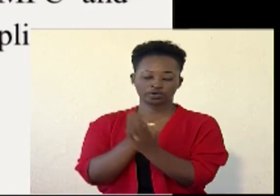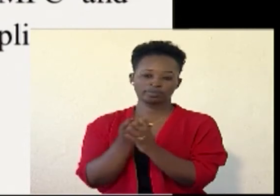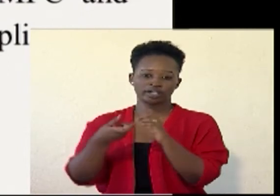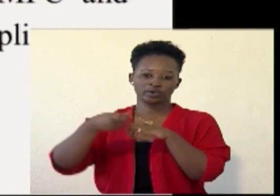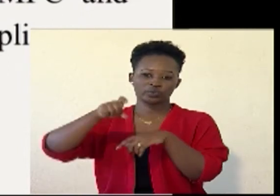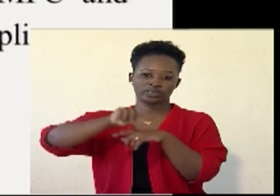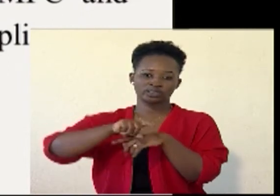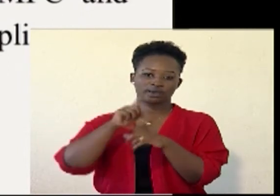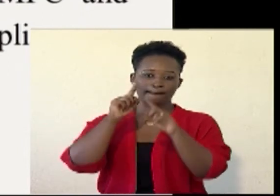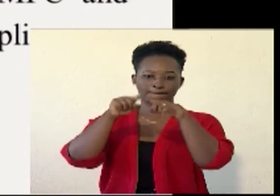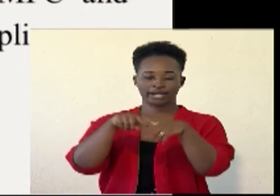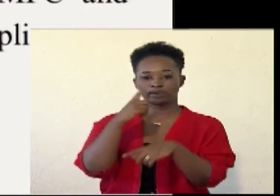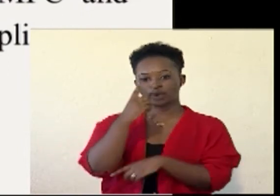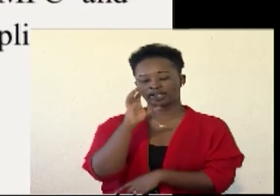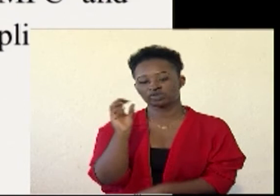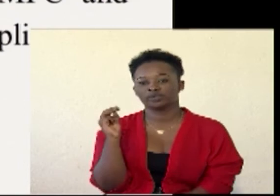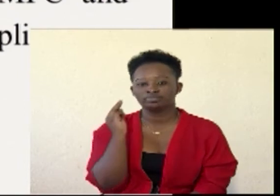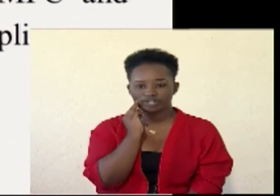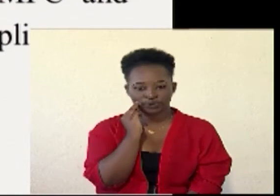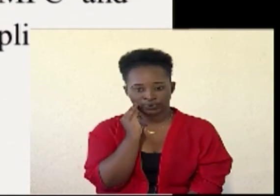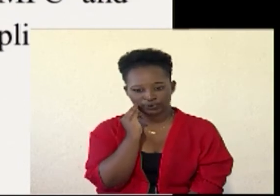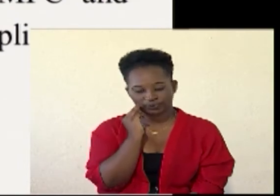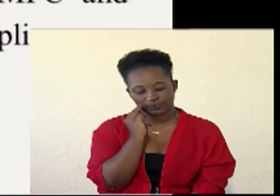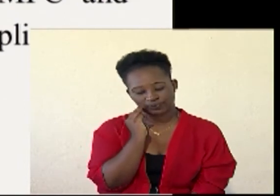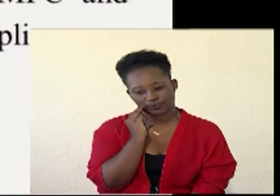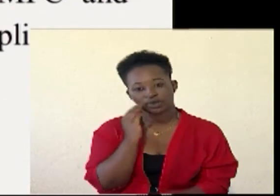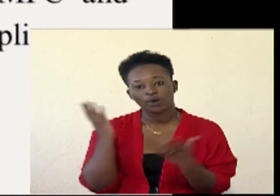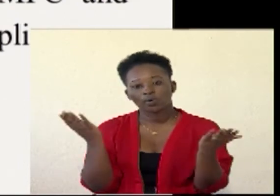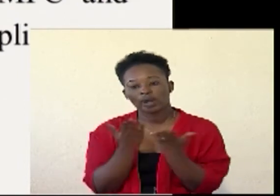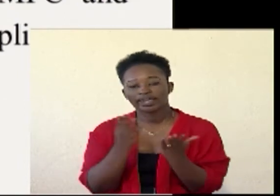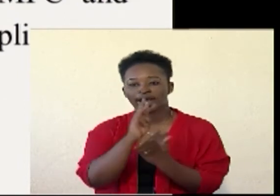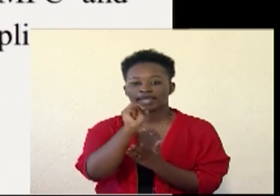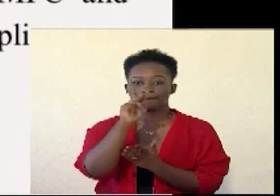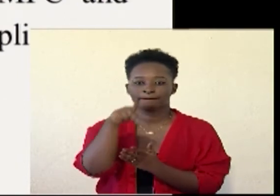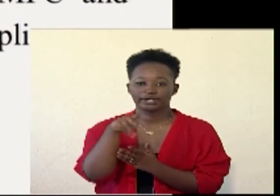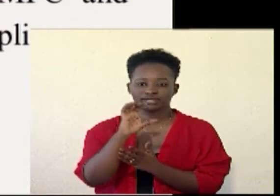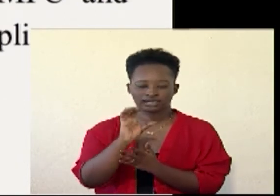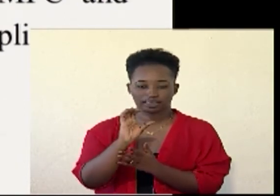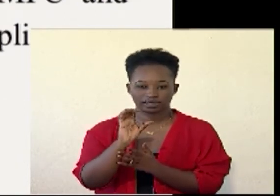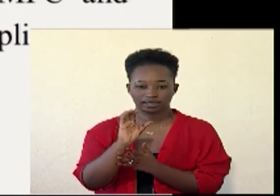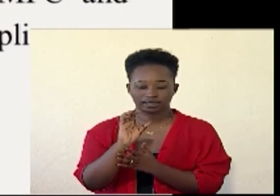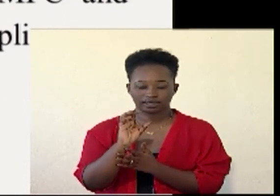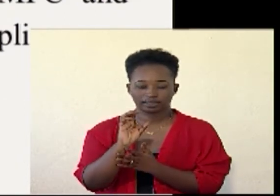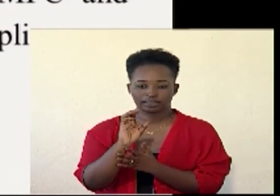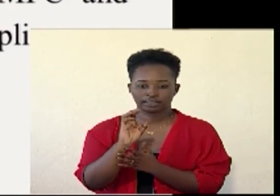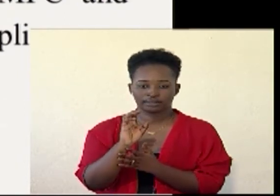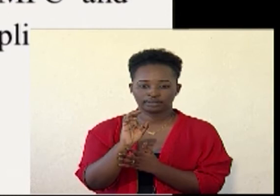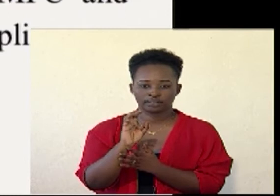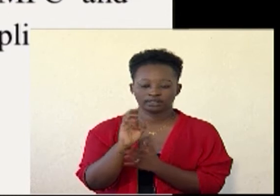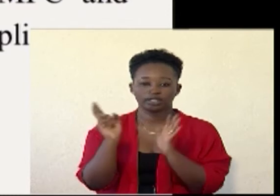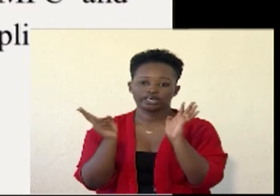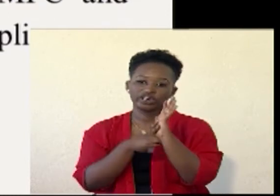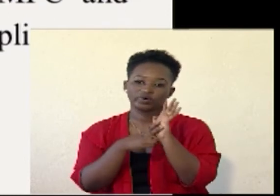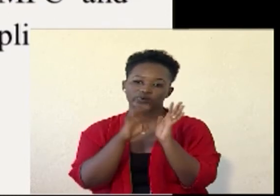is increased by 100 million, where the MPC, marginal propensity to consume,